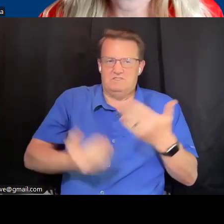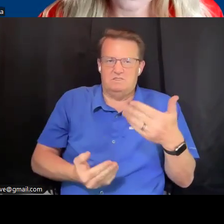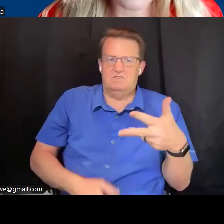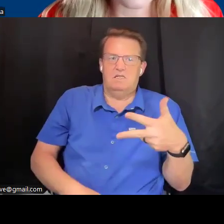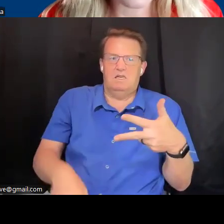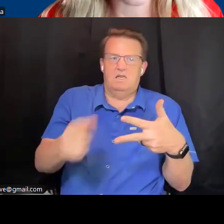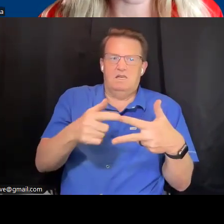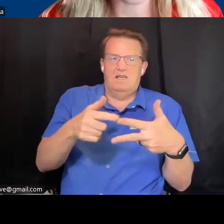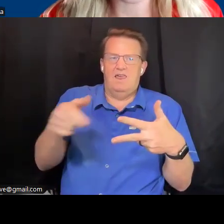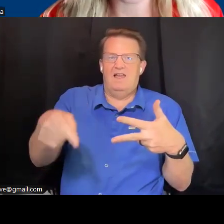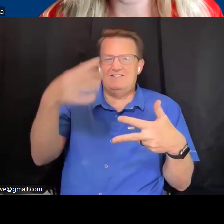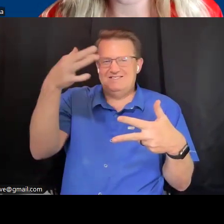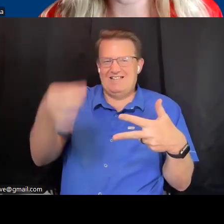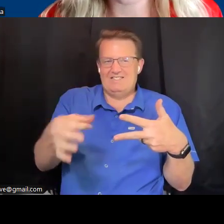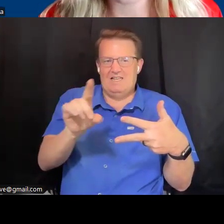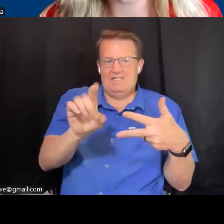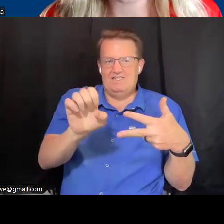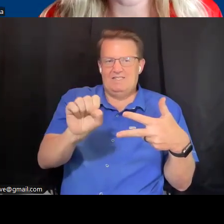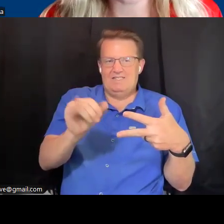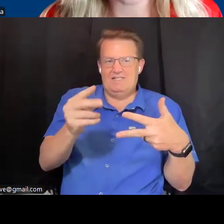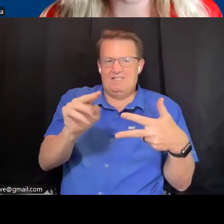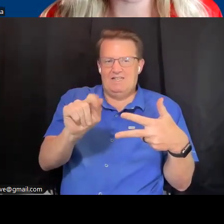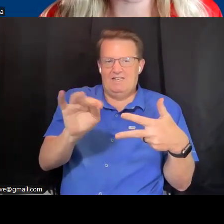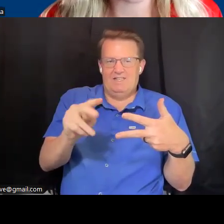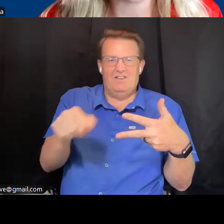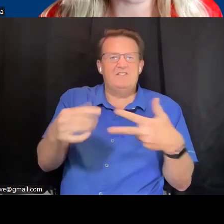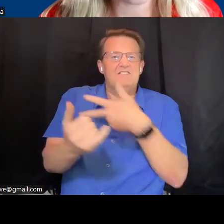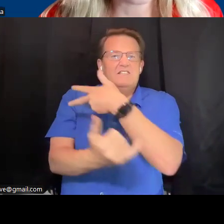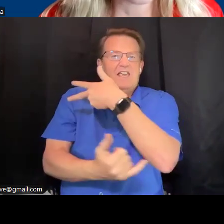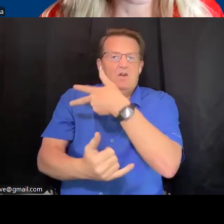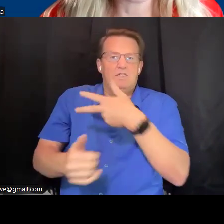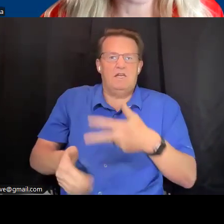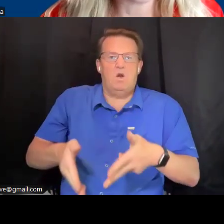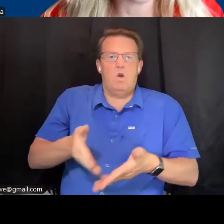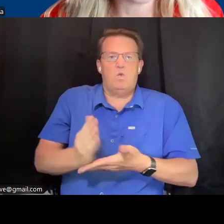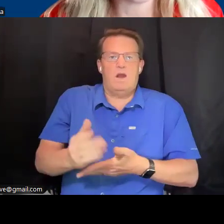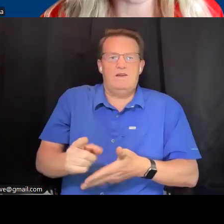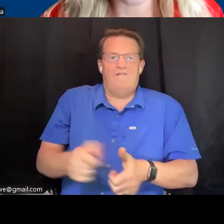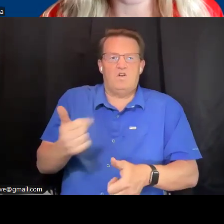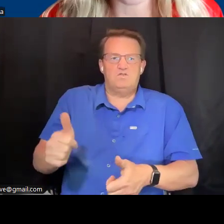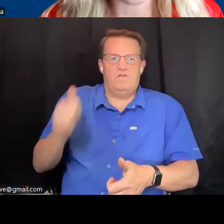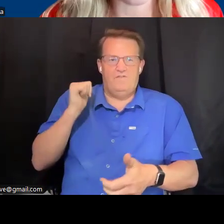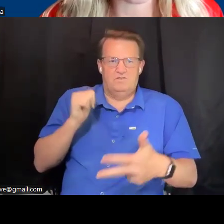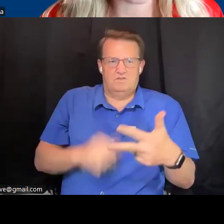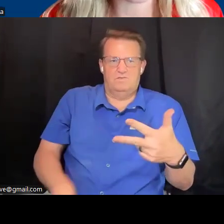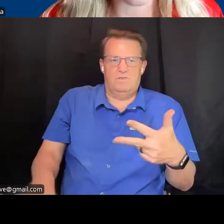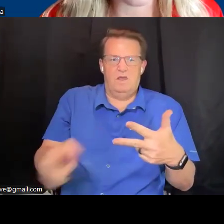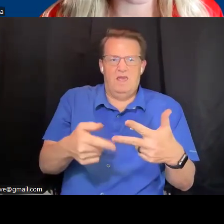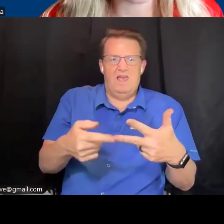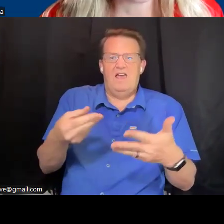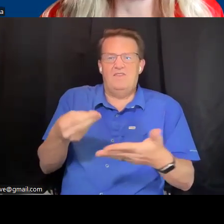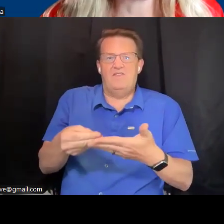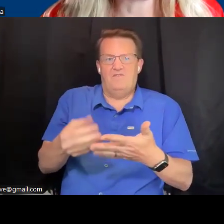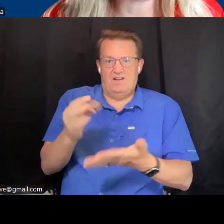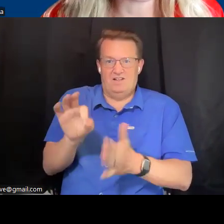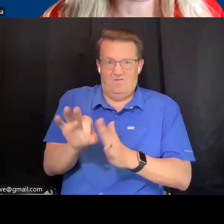have the designation work, which you heard me refer to as the county right of first refusal. And we have the funding formula that I'm discussing here today.